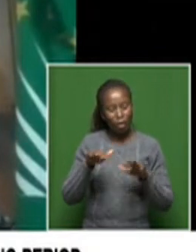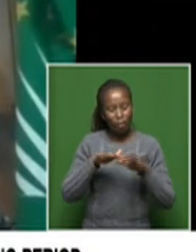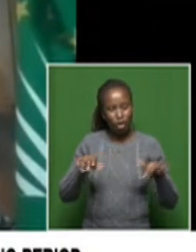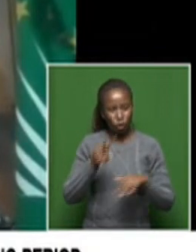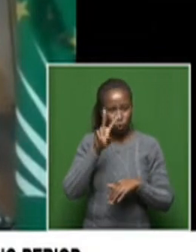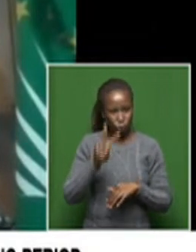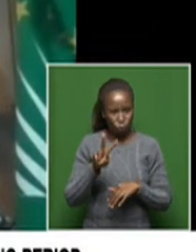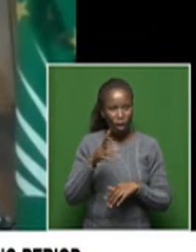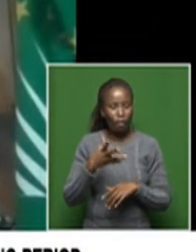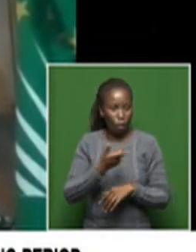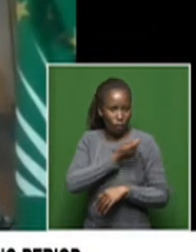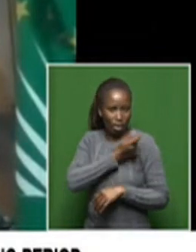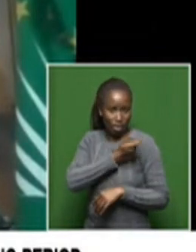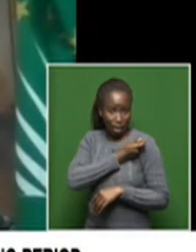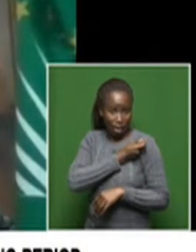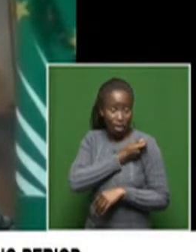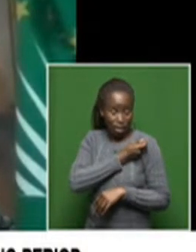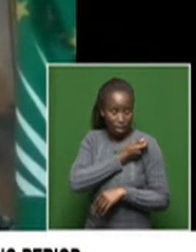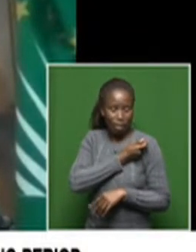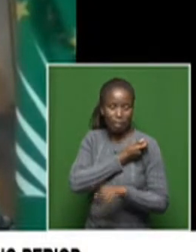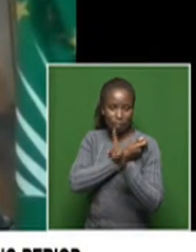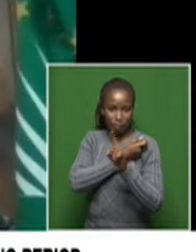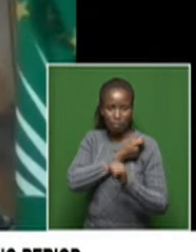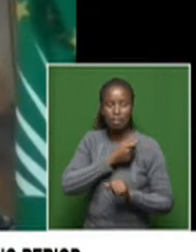the vaccine, we primarily